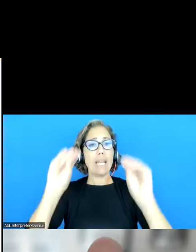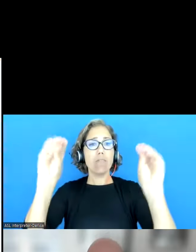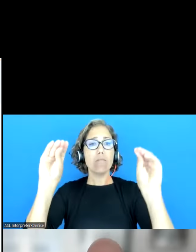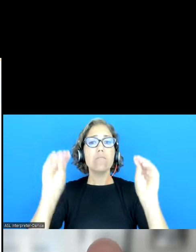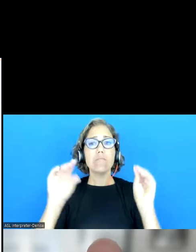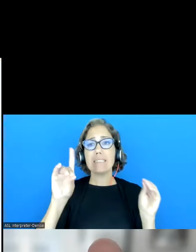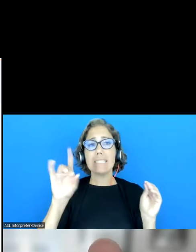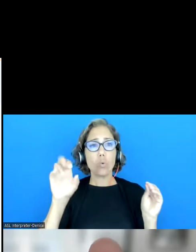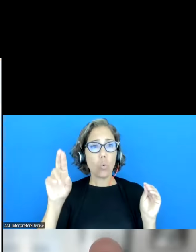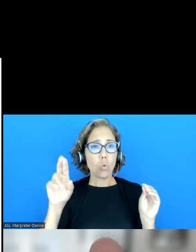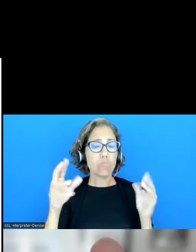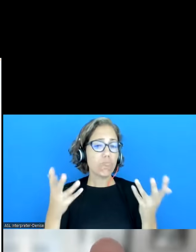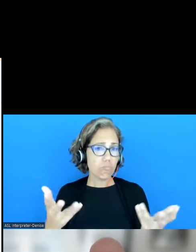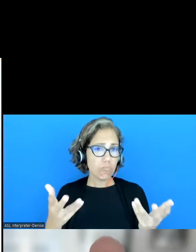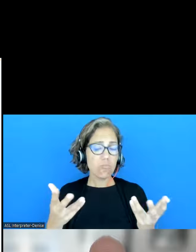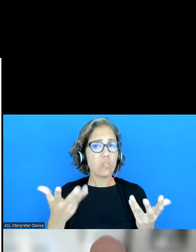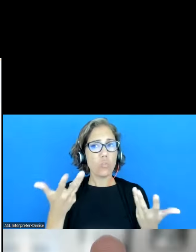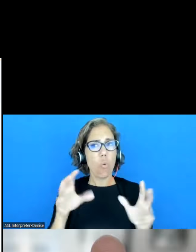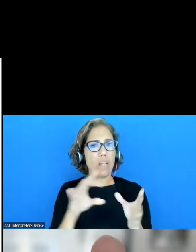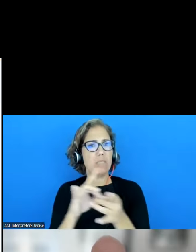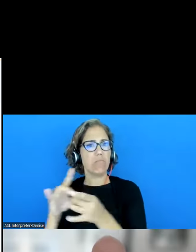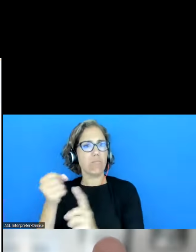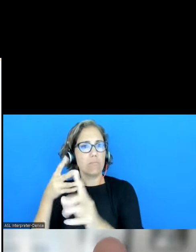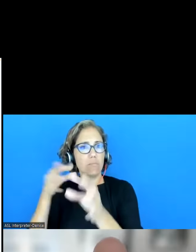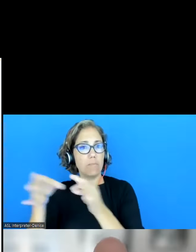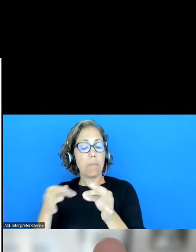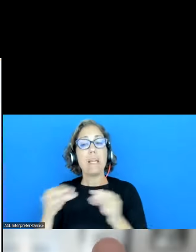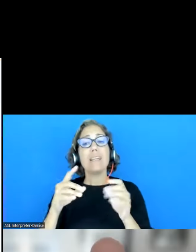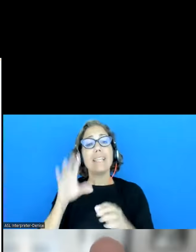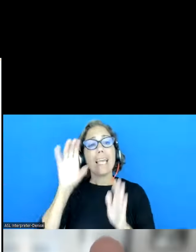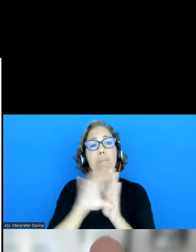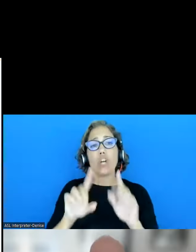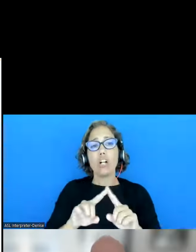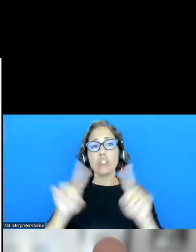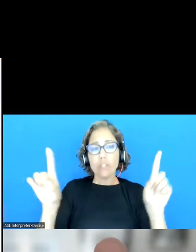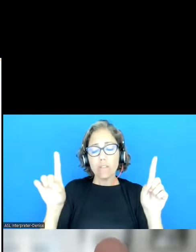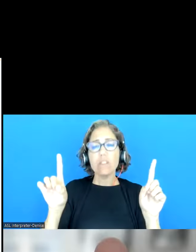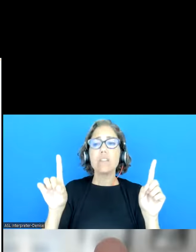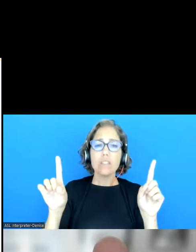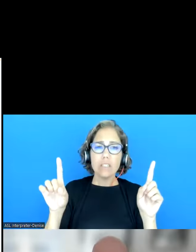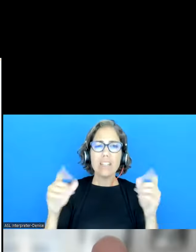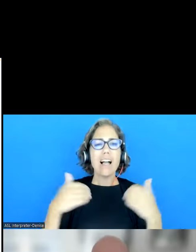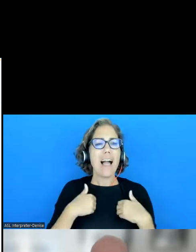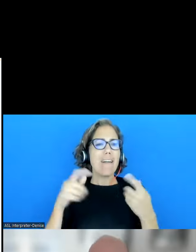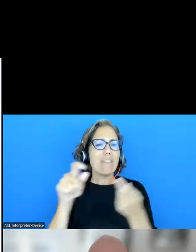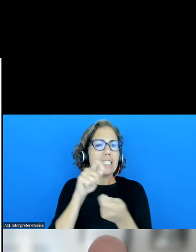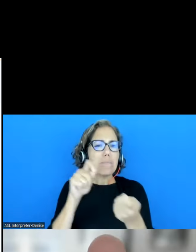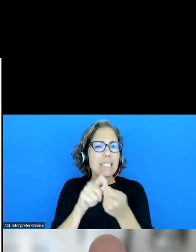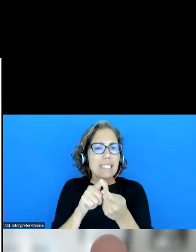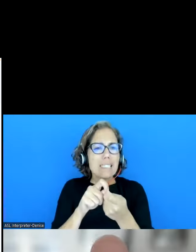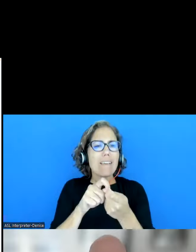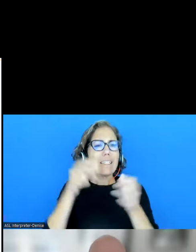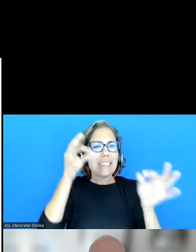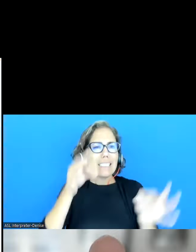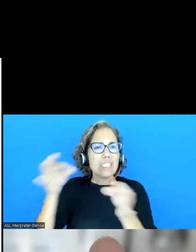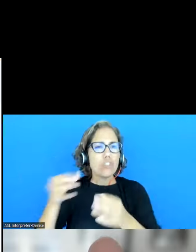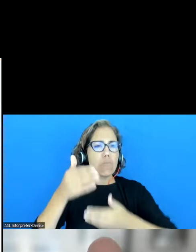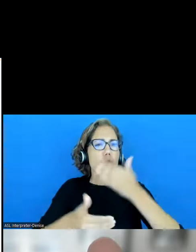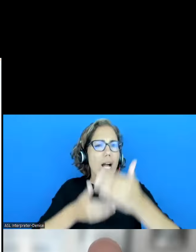attribute. The definition of that image alternative does have a kind of a specific decision process around